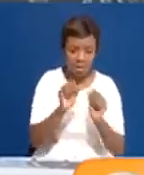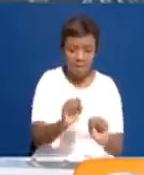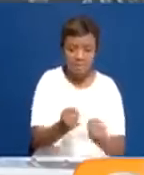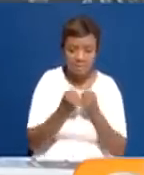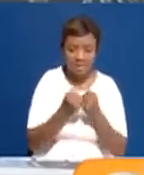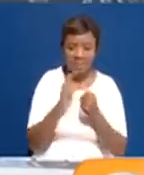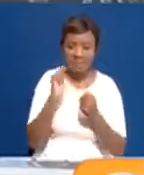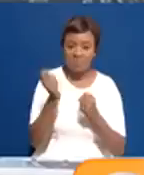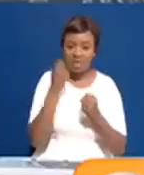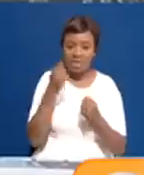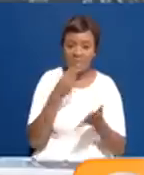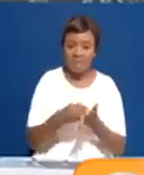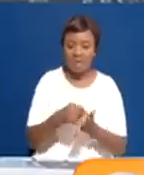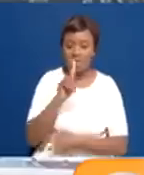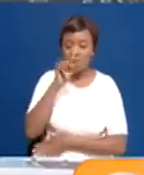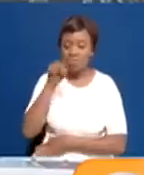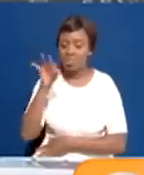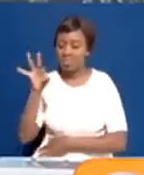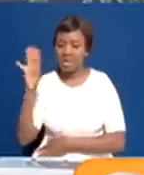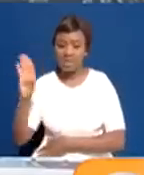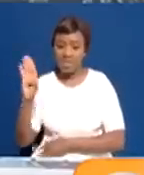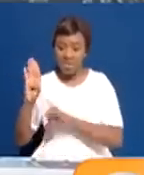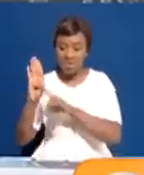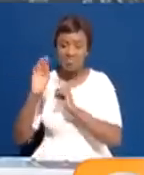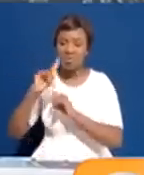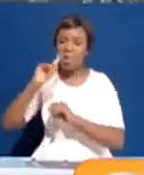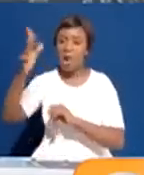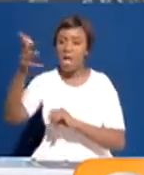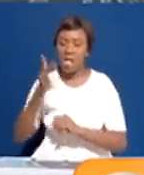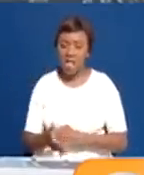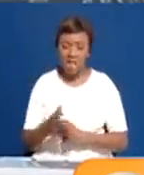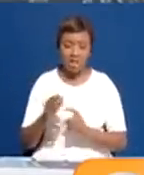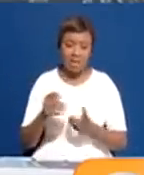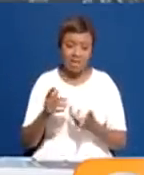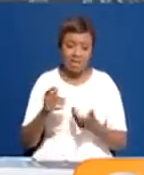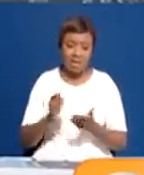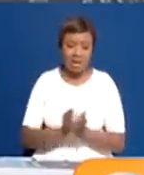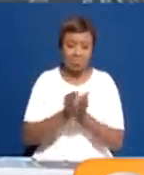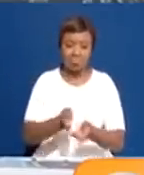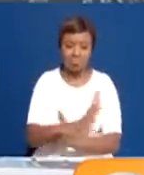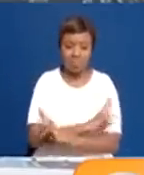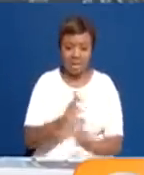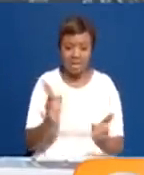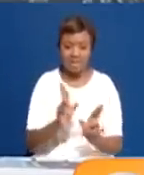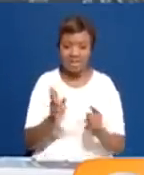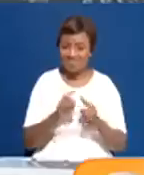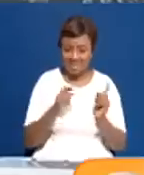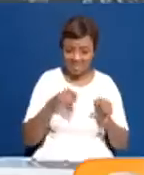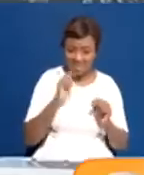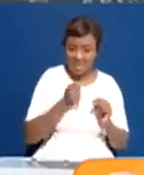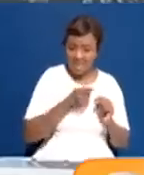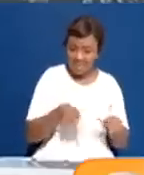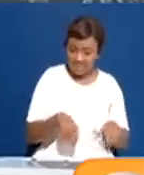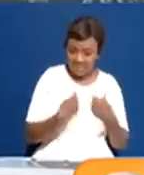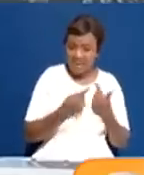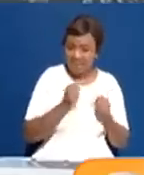1.3 billion Kenya shillings, which could have otherwise been used to purchase a fully built vessel, as was the norm in the